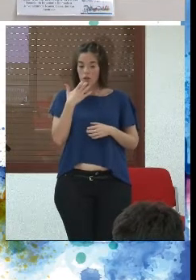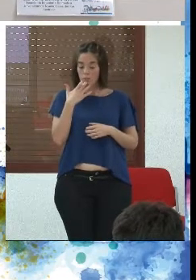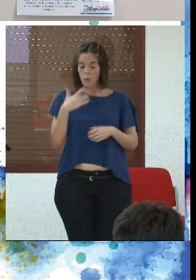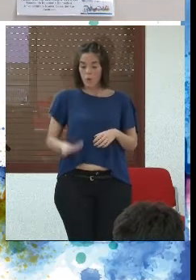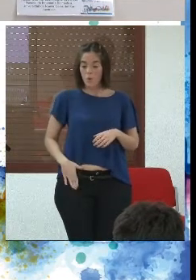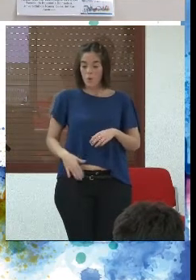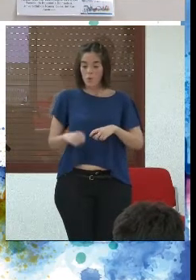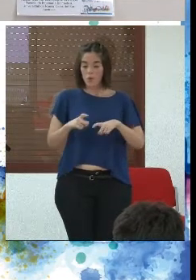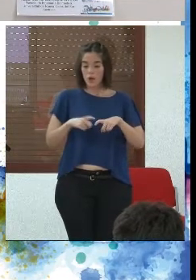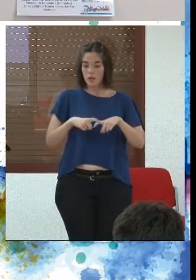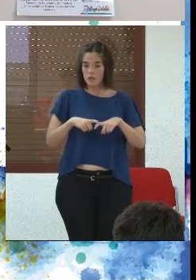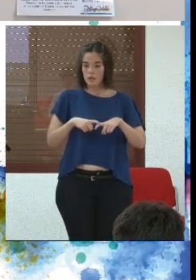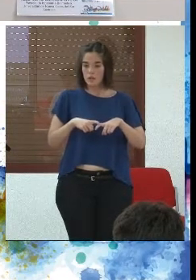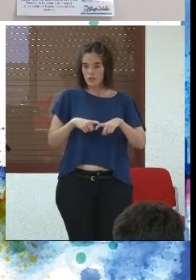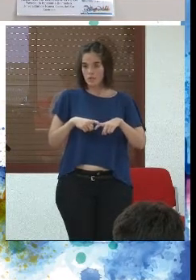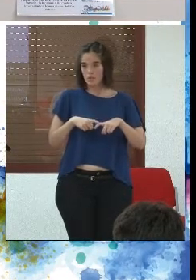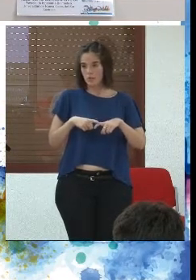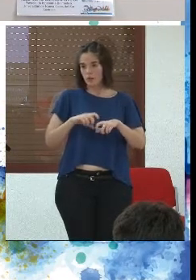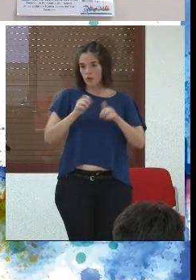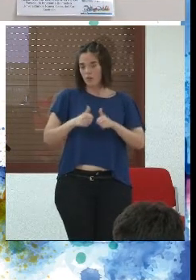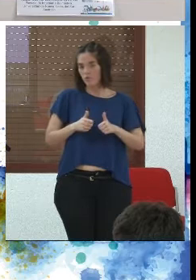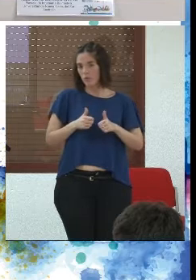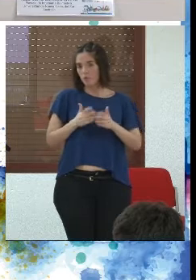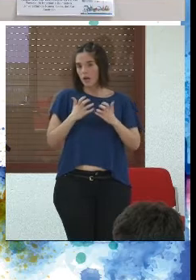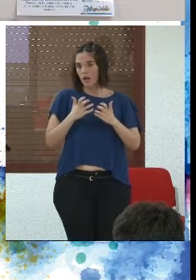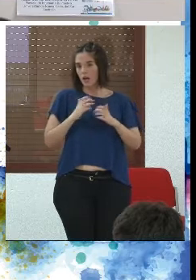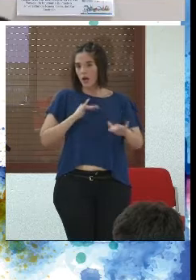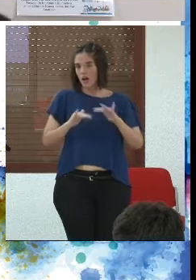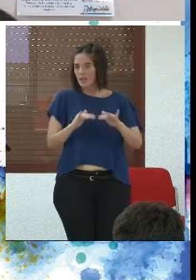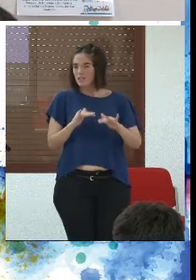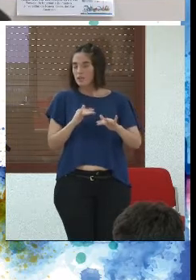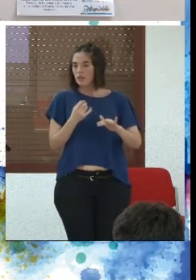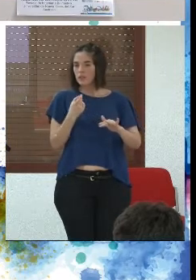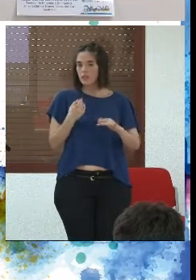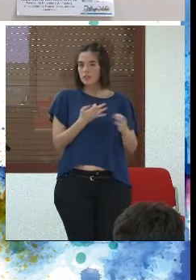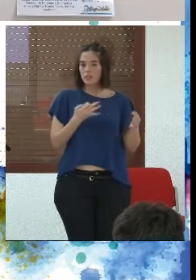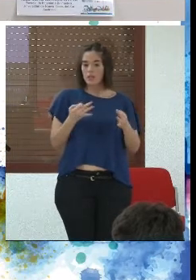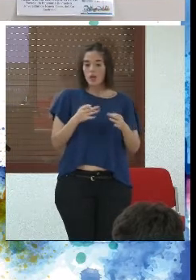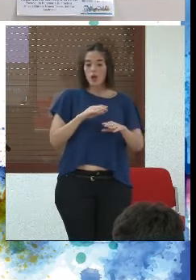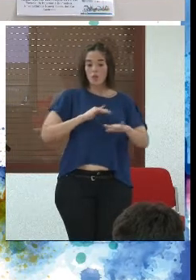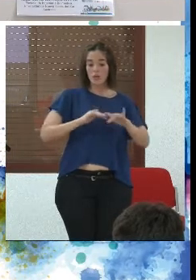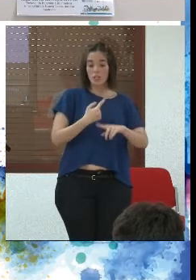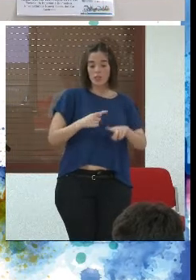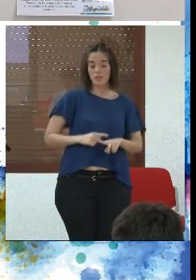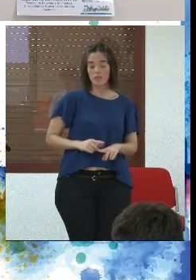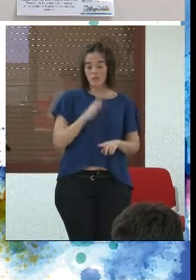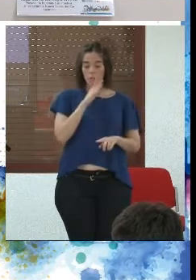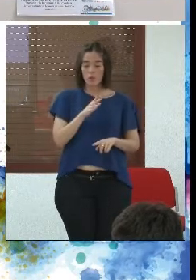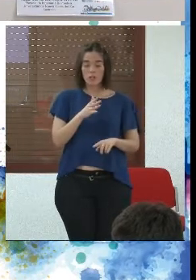But if we una órtesis de rodilla activa, think about an active knee needs in terms of